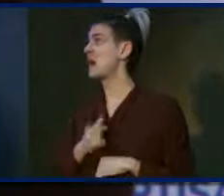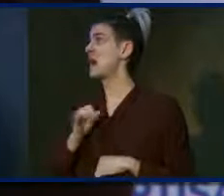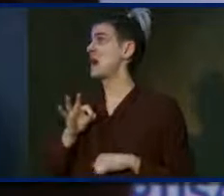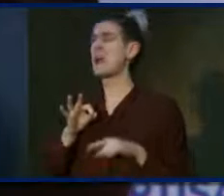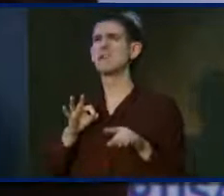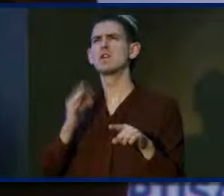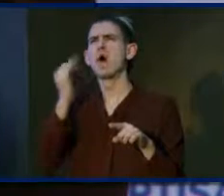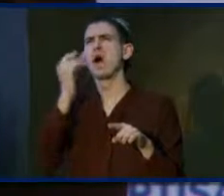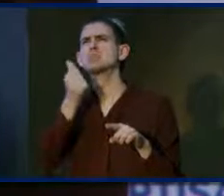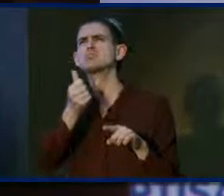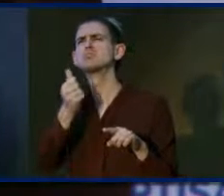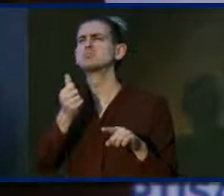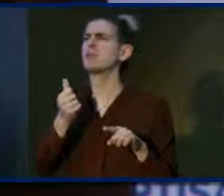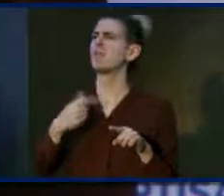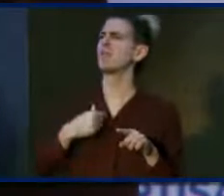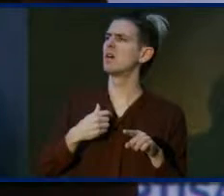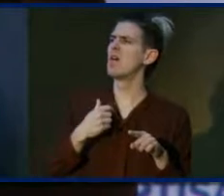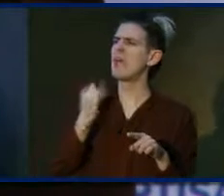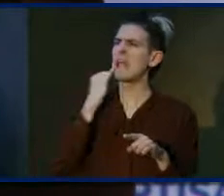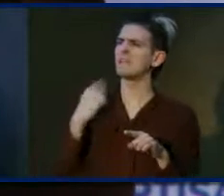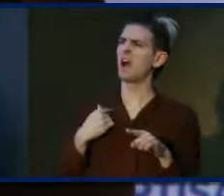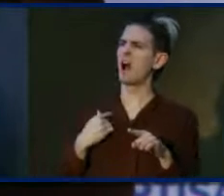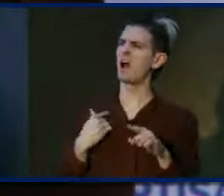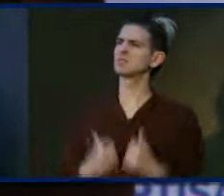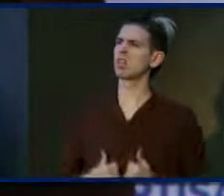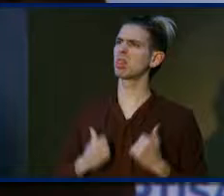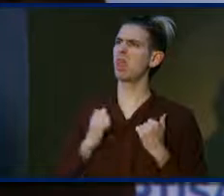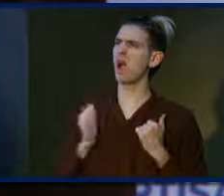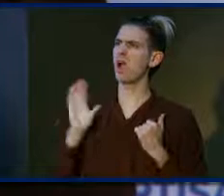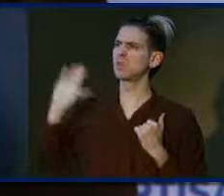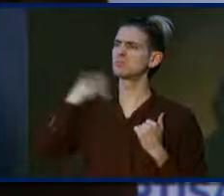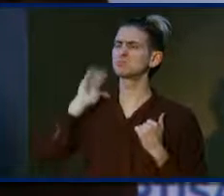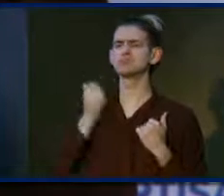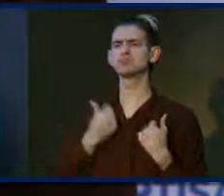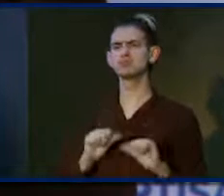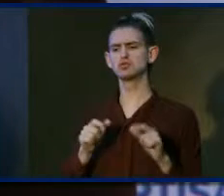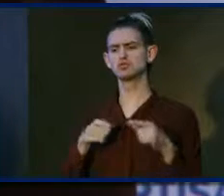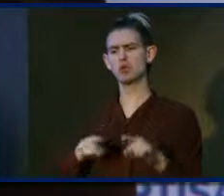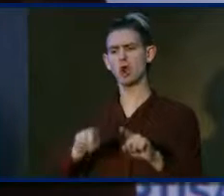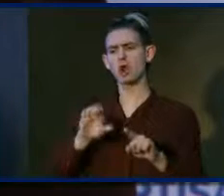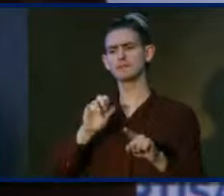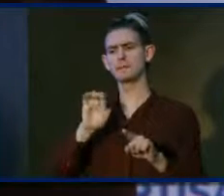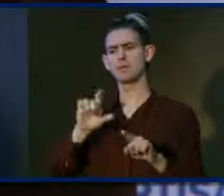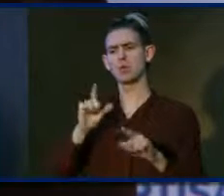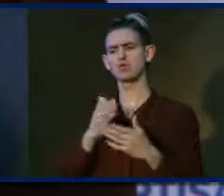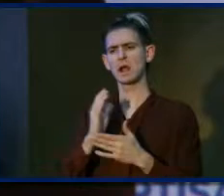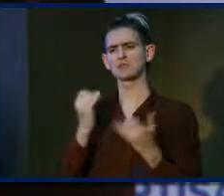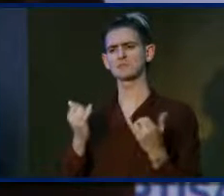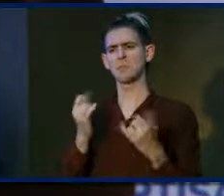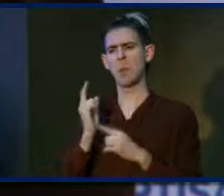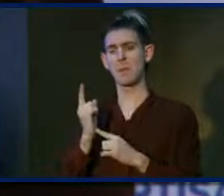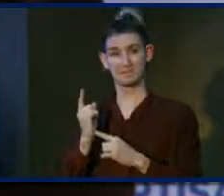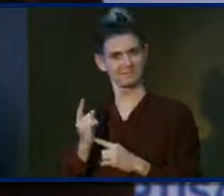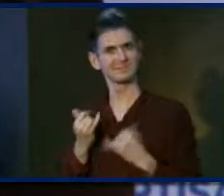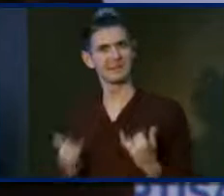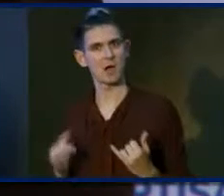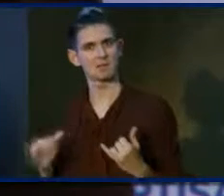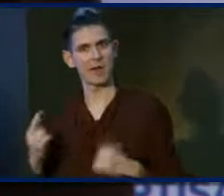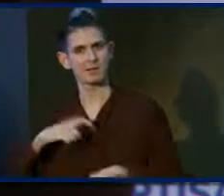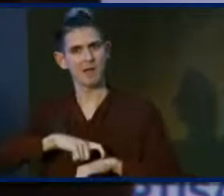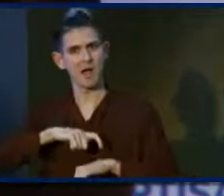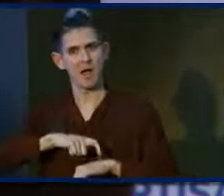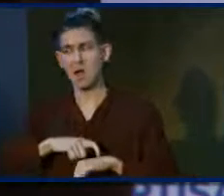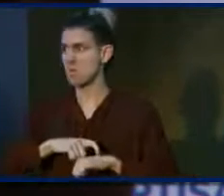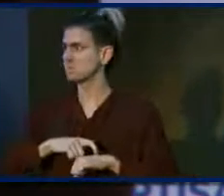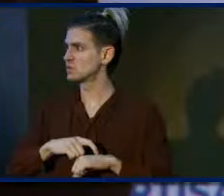your time to find out. And since we're here discussing voting rights, I assume that you're all ready to get into some good trouble and